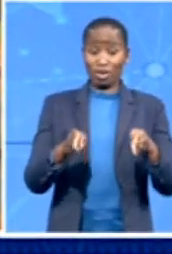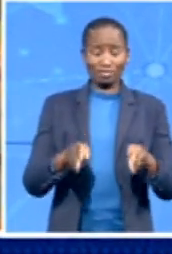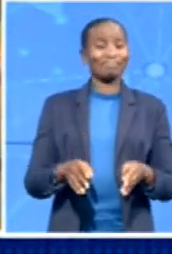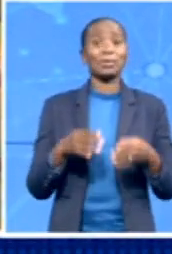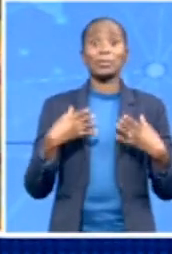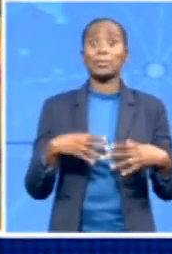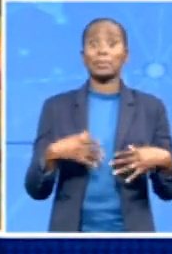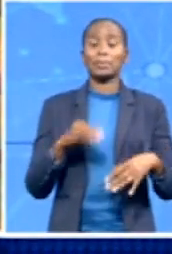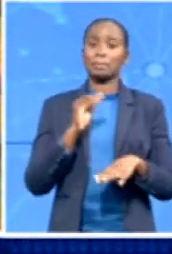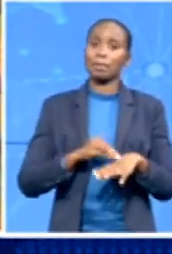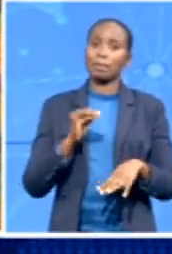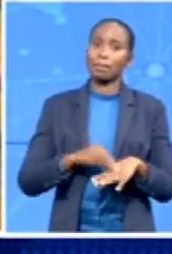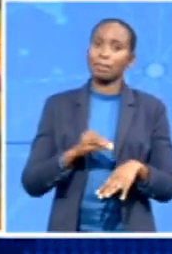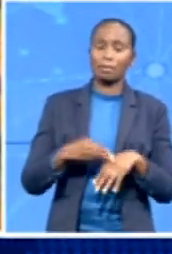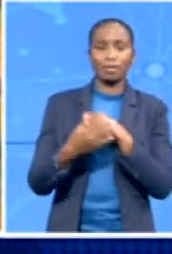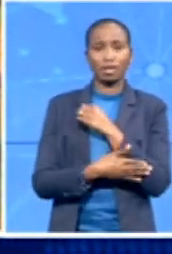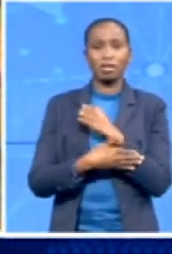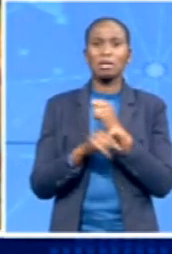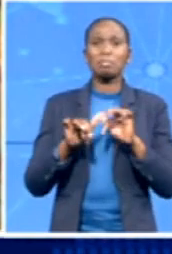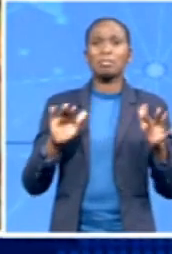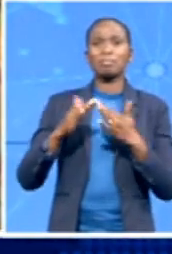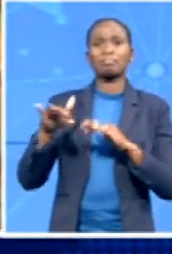residents of Vhembe saying?